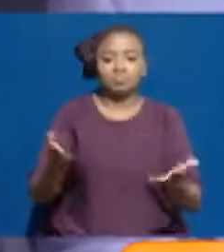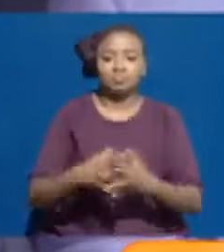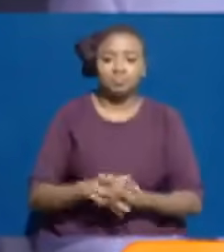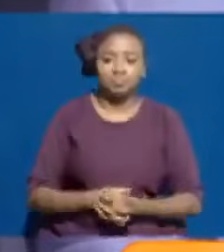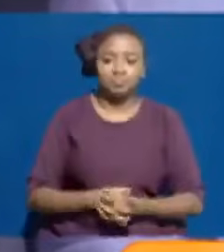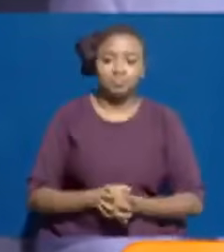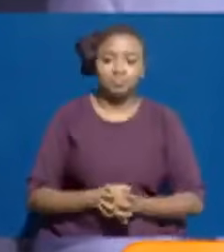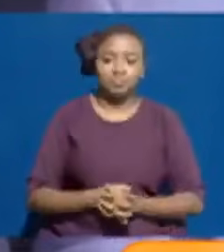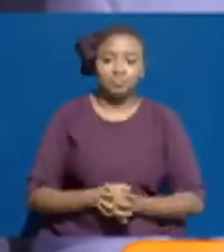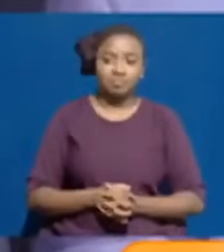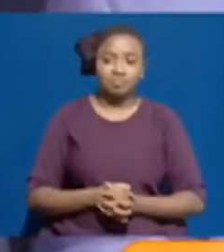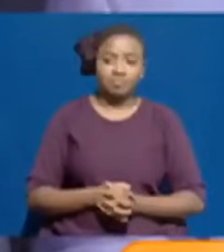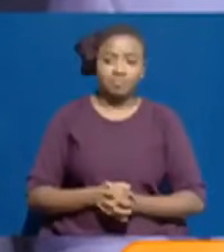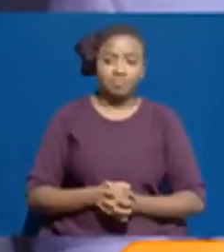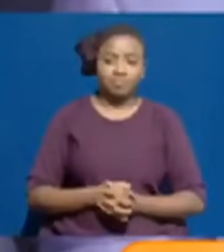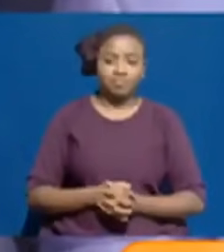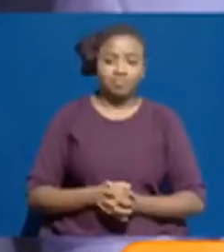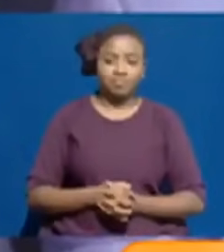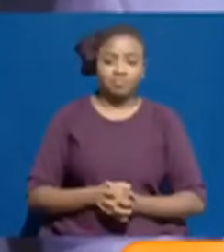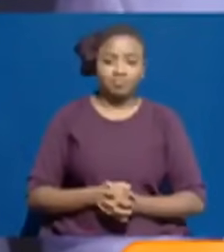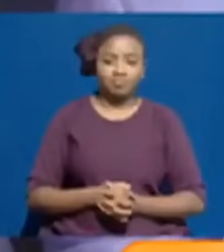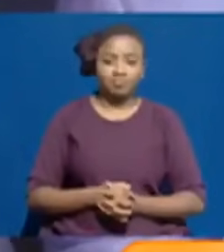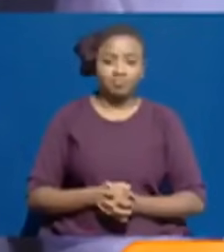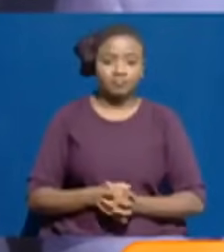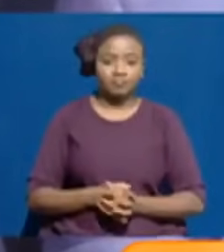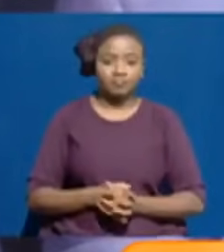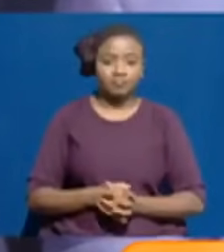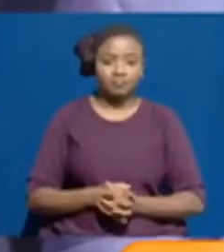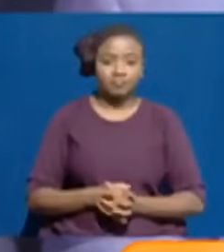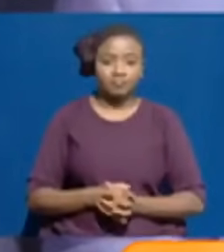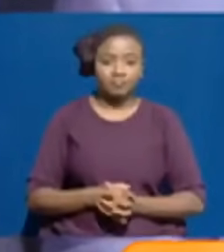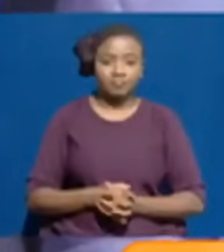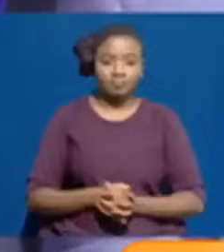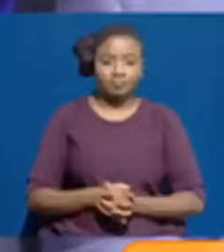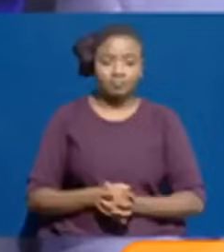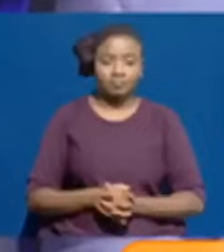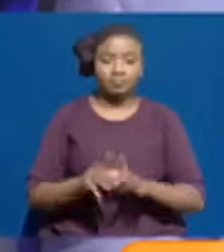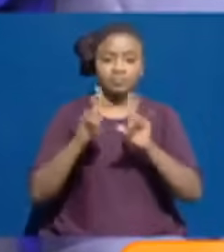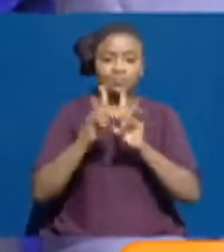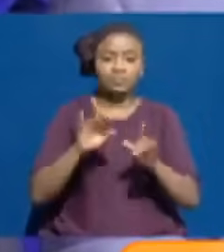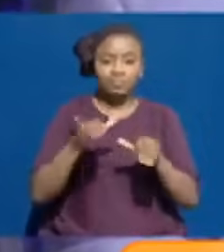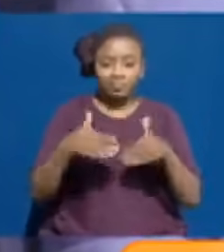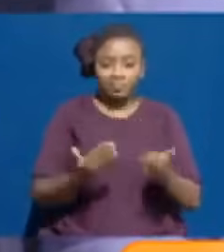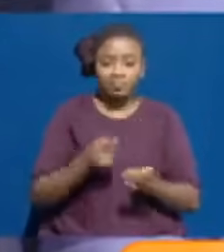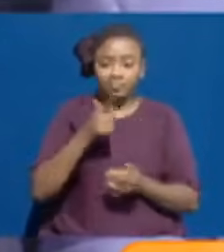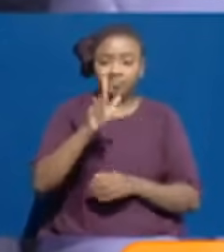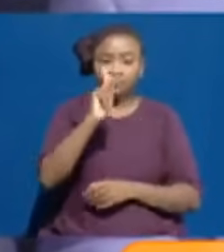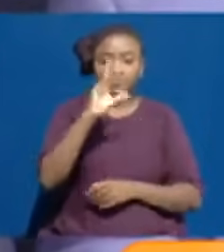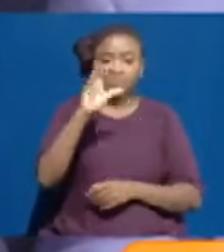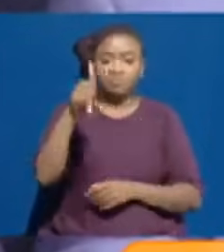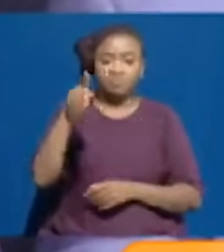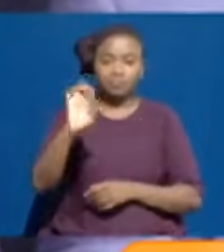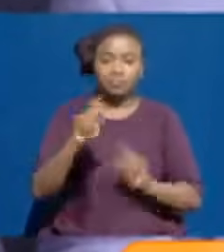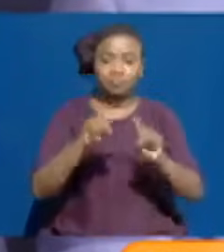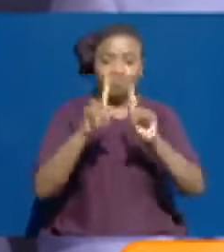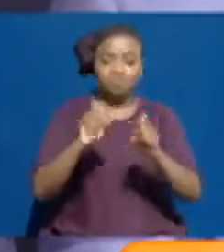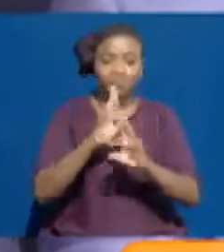The mutilation and the adulteration of the KCP exam